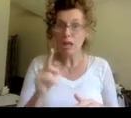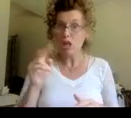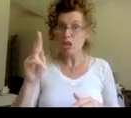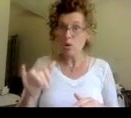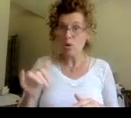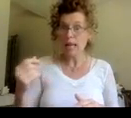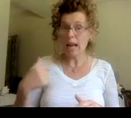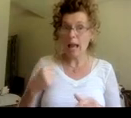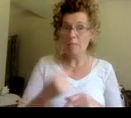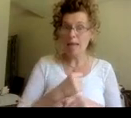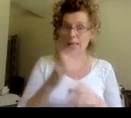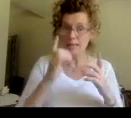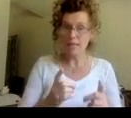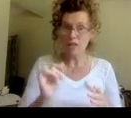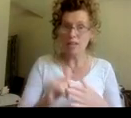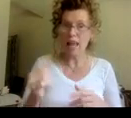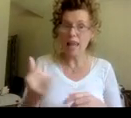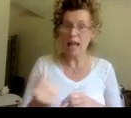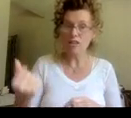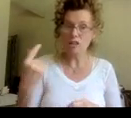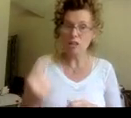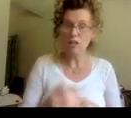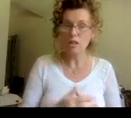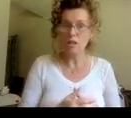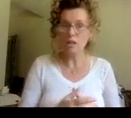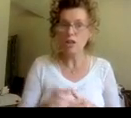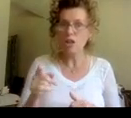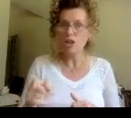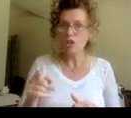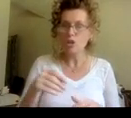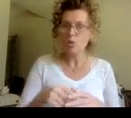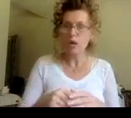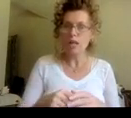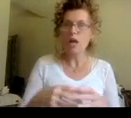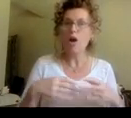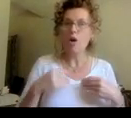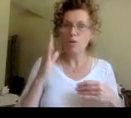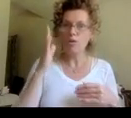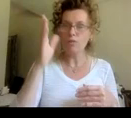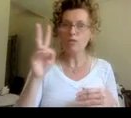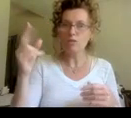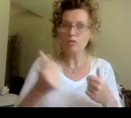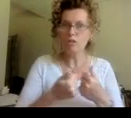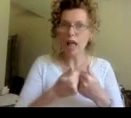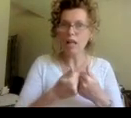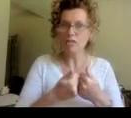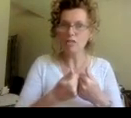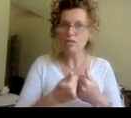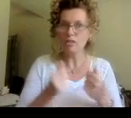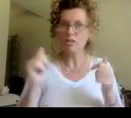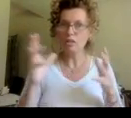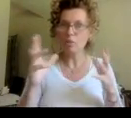decision that last year when you were in the Own Your Future Challenge 2 years ago, right? So much has changed in 2 years for you.